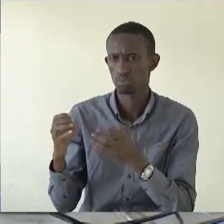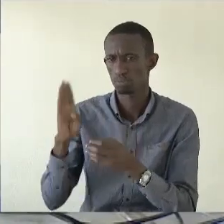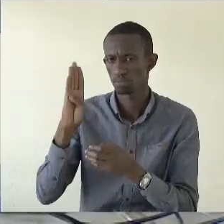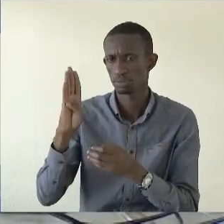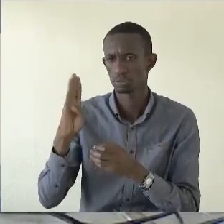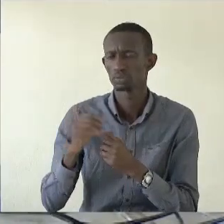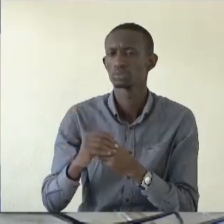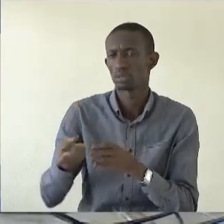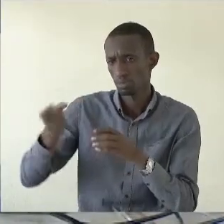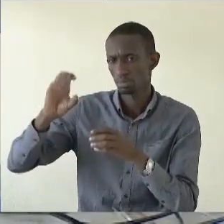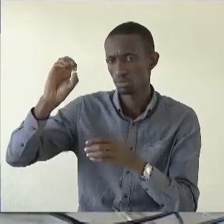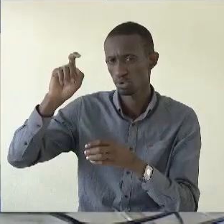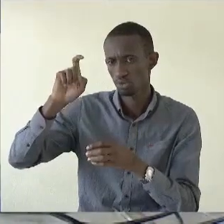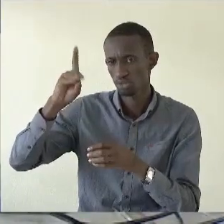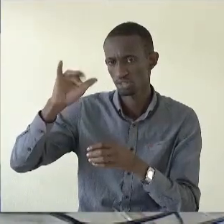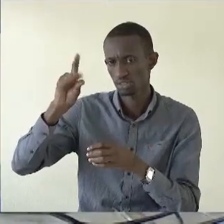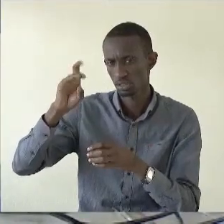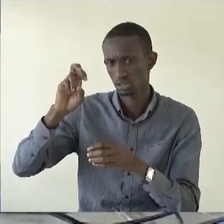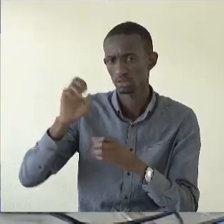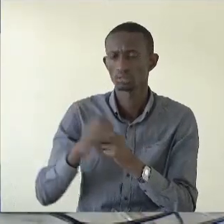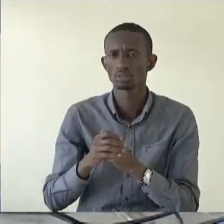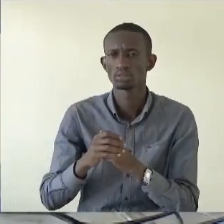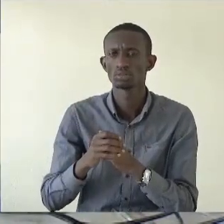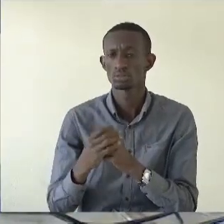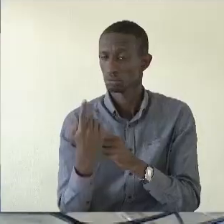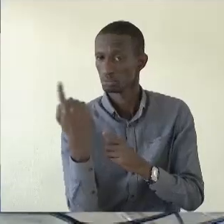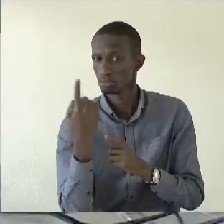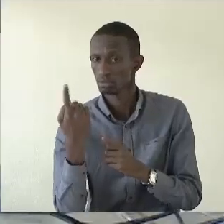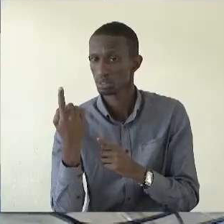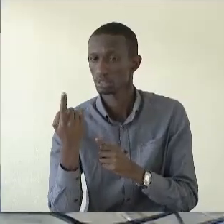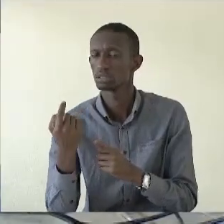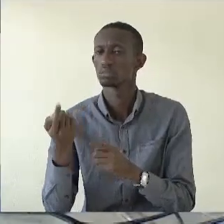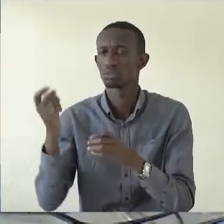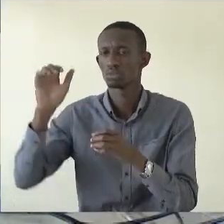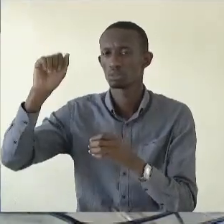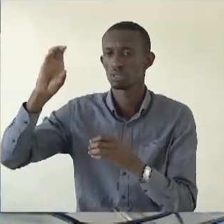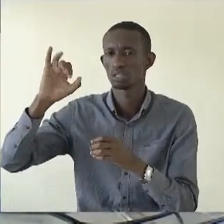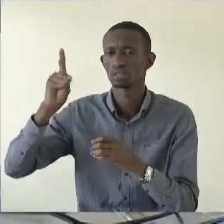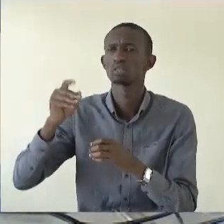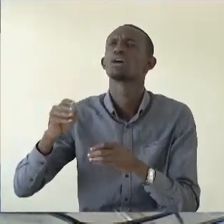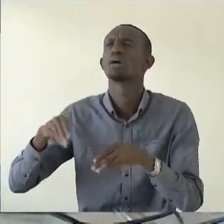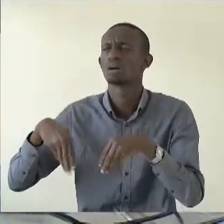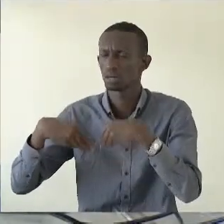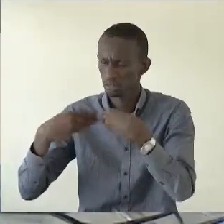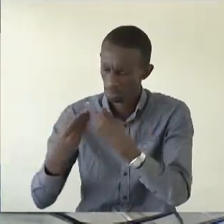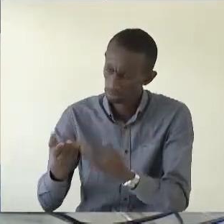and then gave 1,2-dioic acid, so it gave this one. That means that